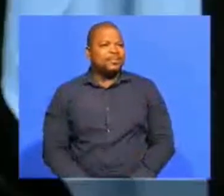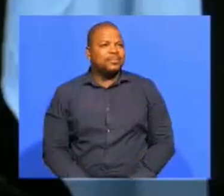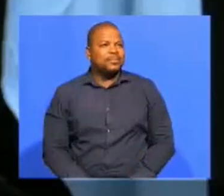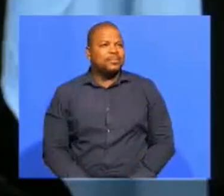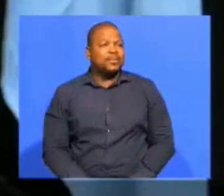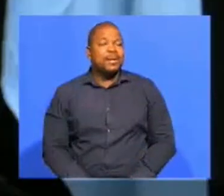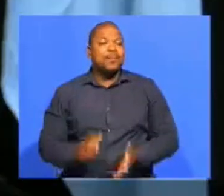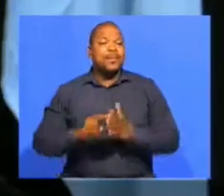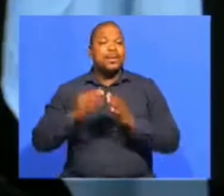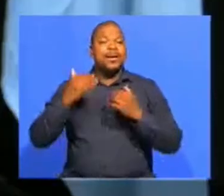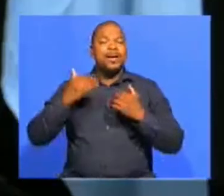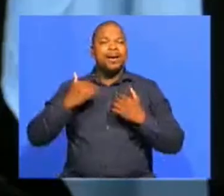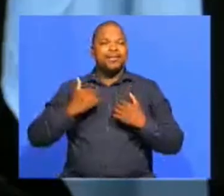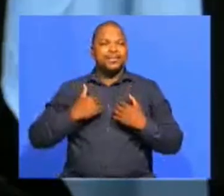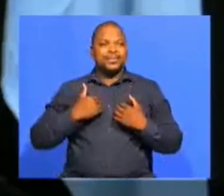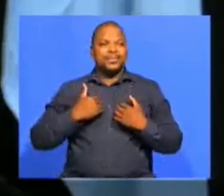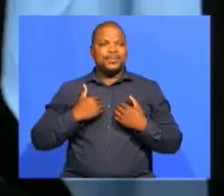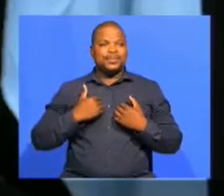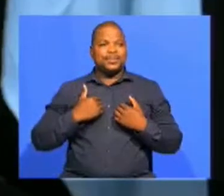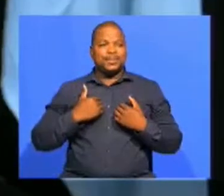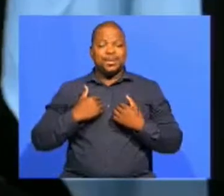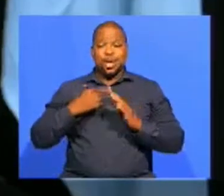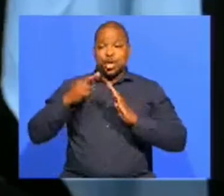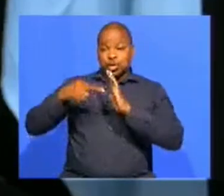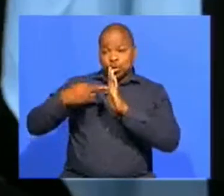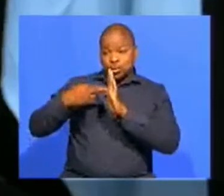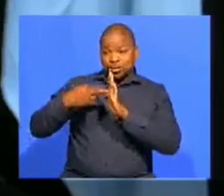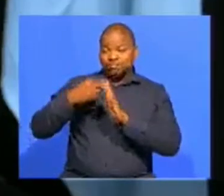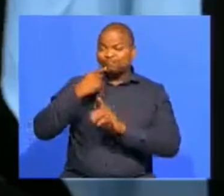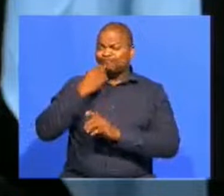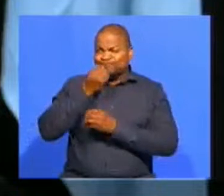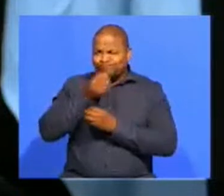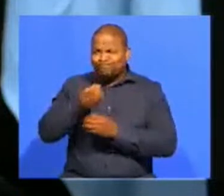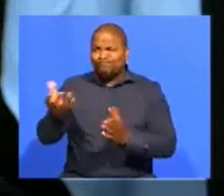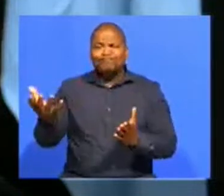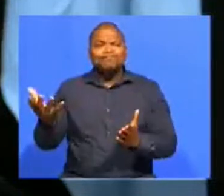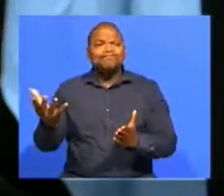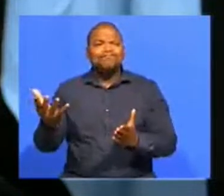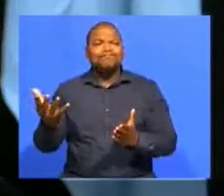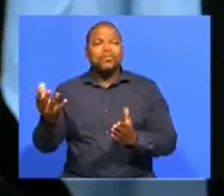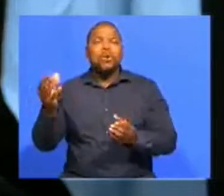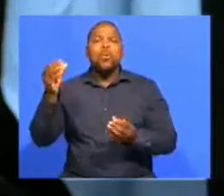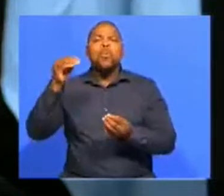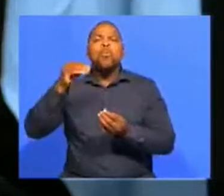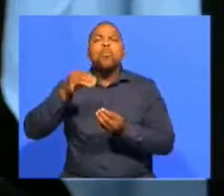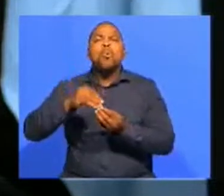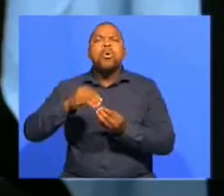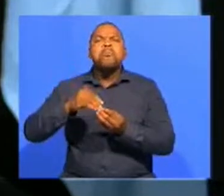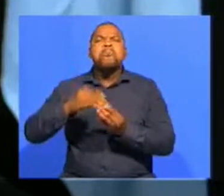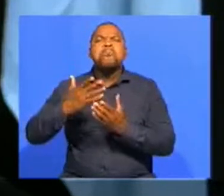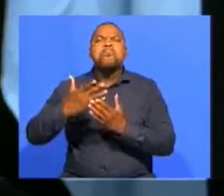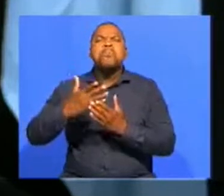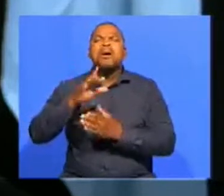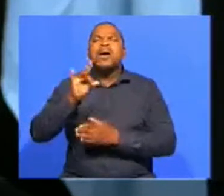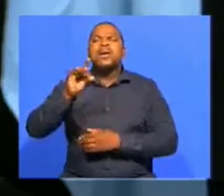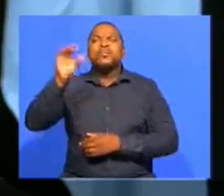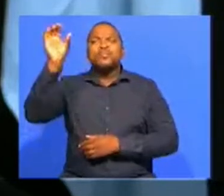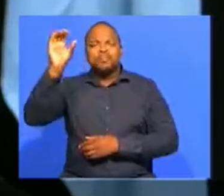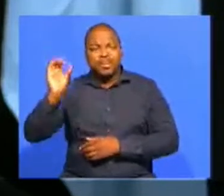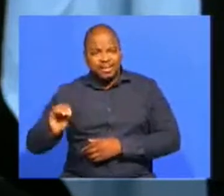We also have, in key positions, I can tell you that more than